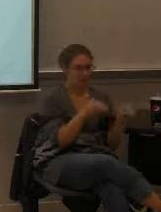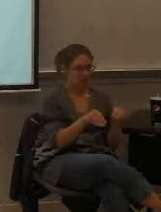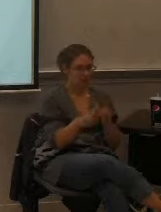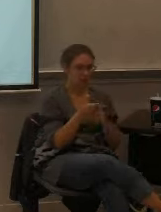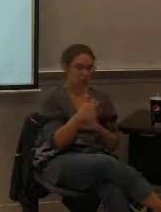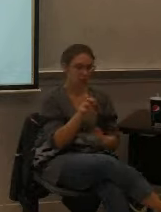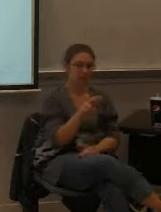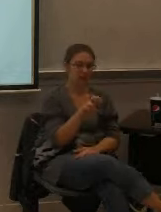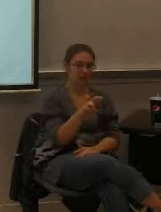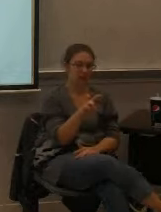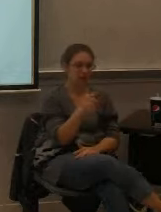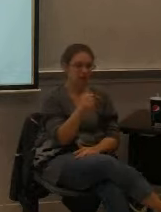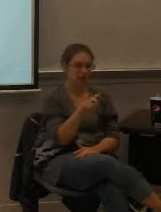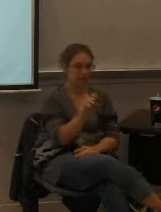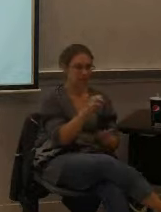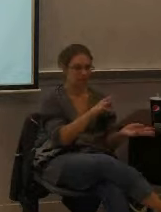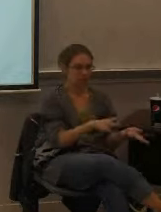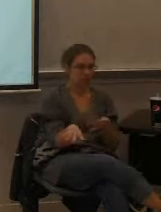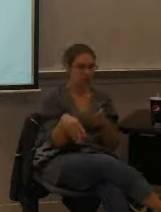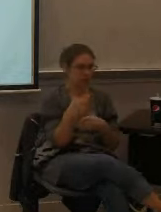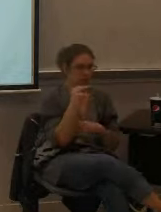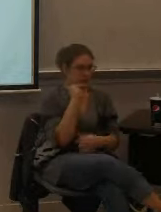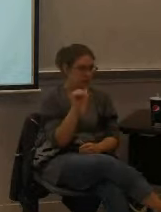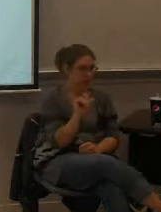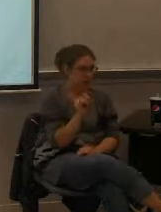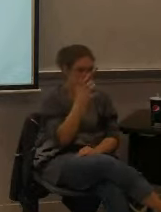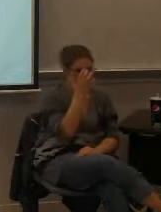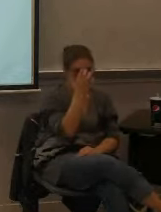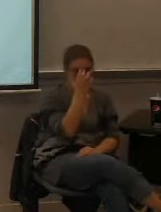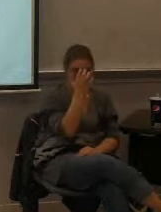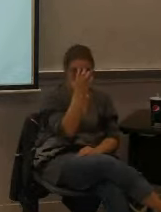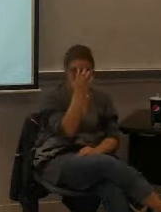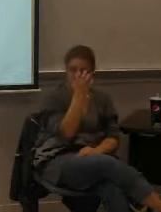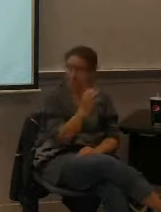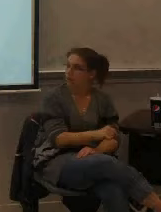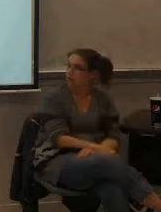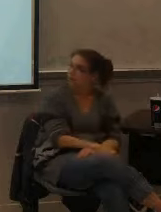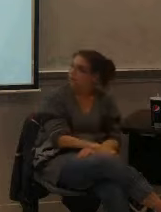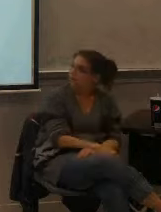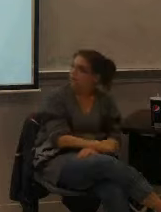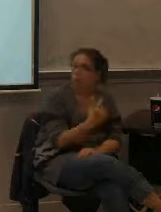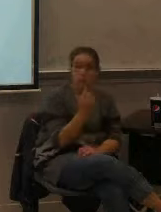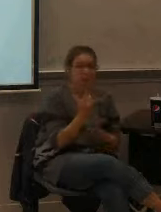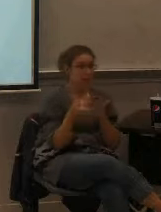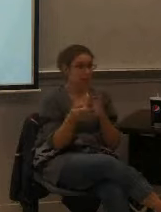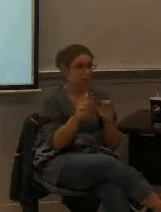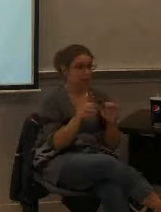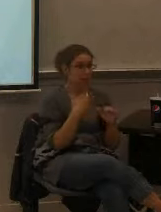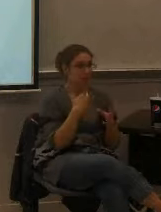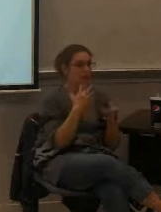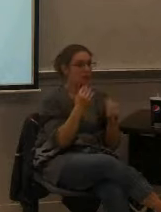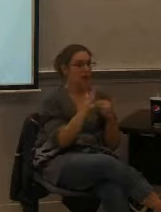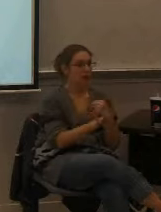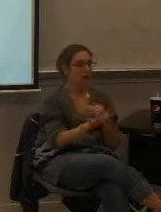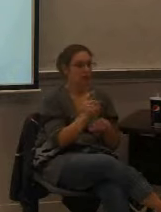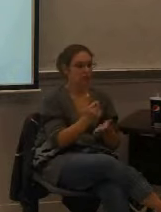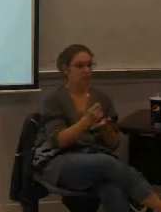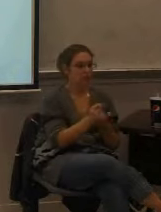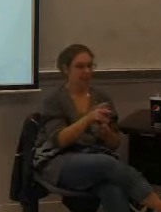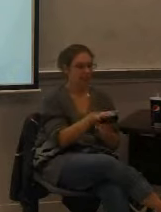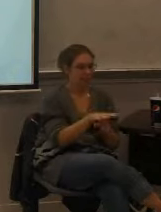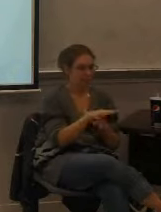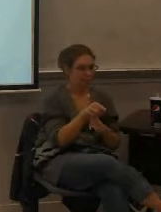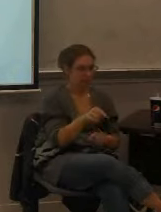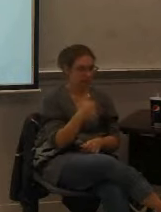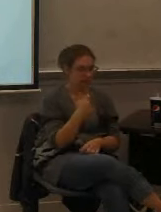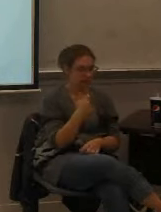the Everglades and flush the nutrients out. And so one of the things they're doing is they have these wetland treatment areas where they